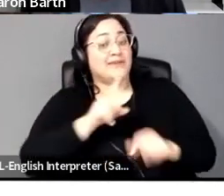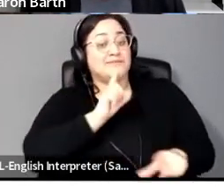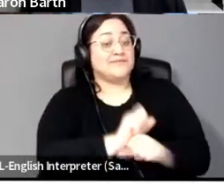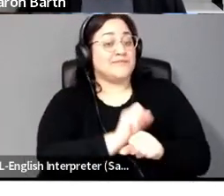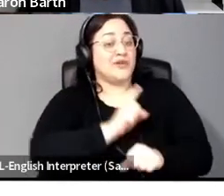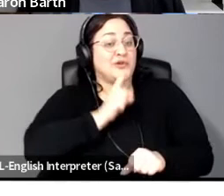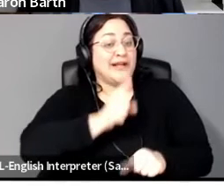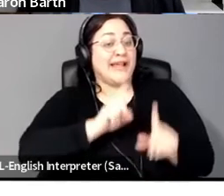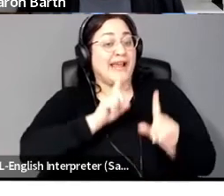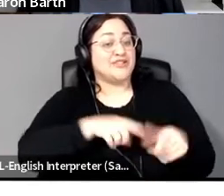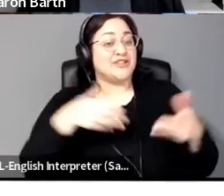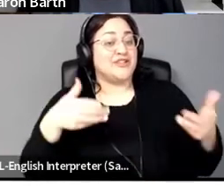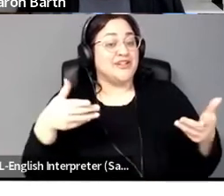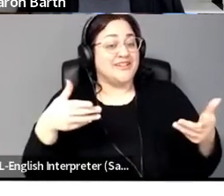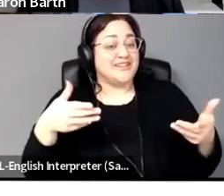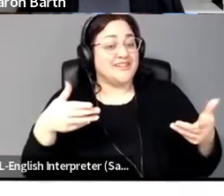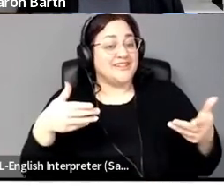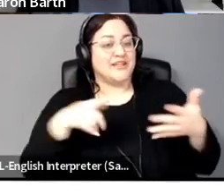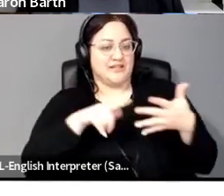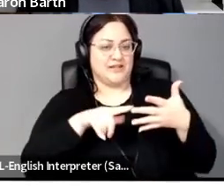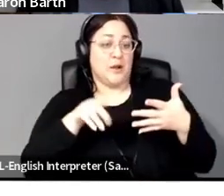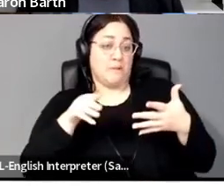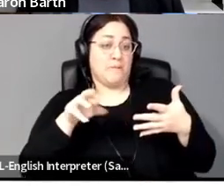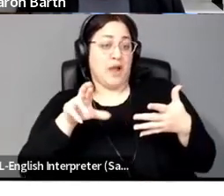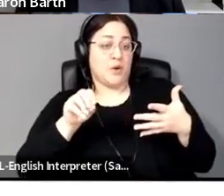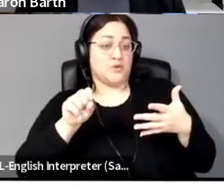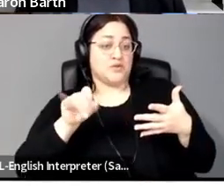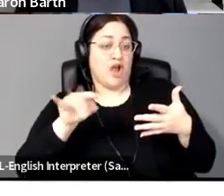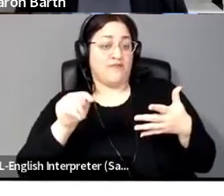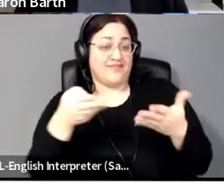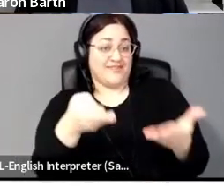that cracks the top 5 there is Microsoft.